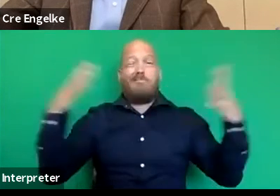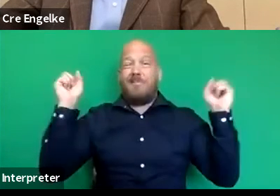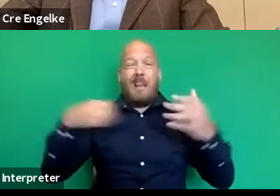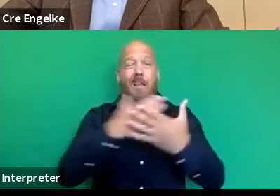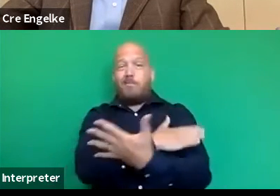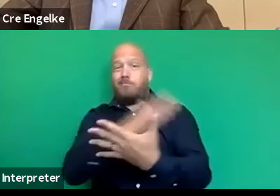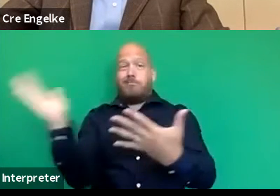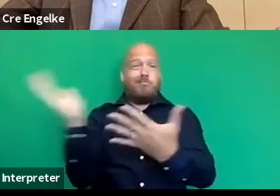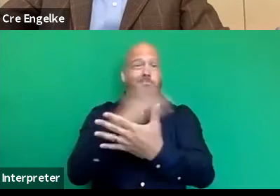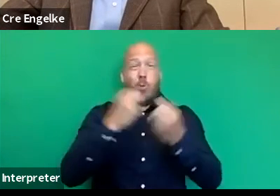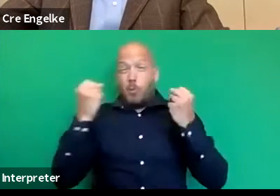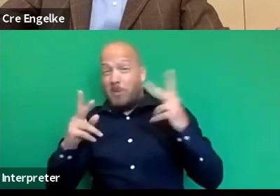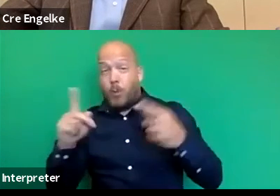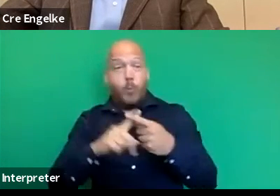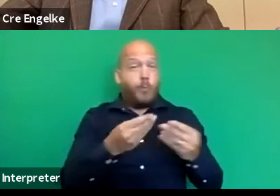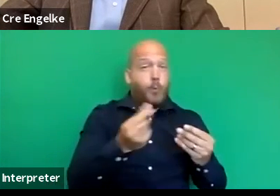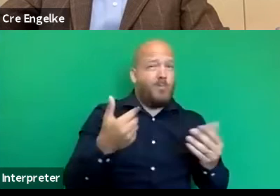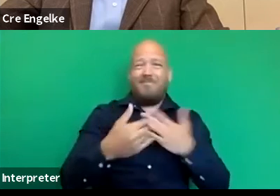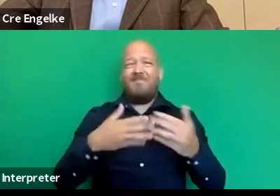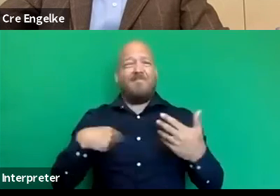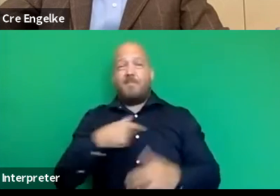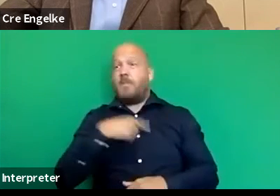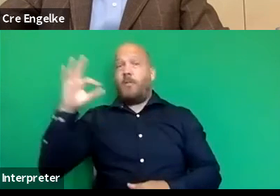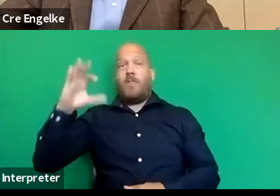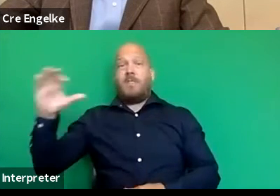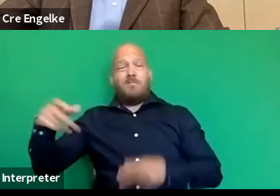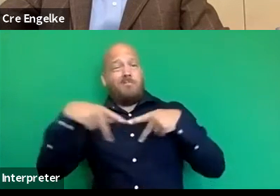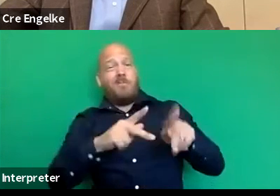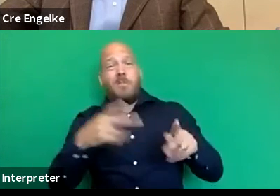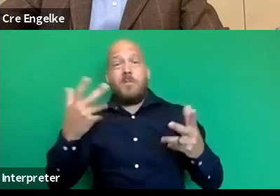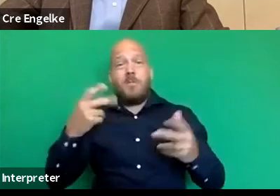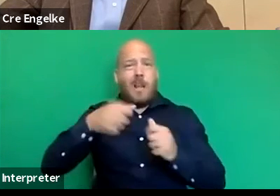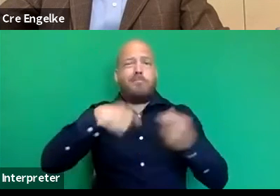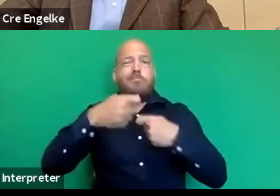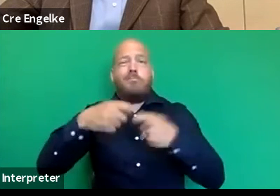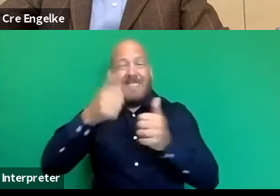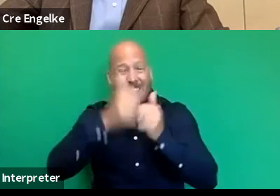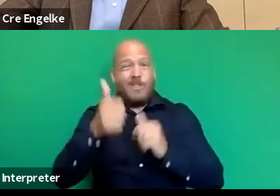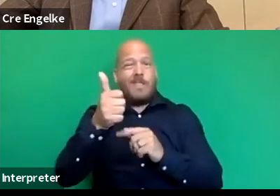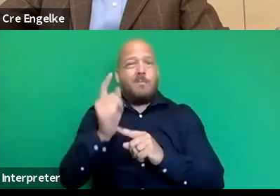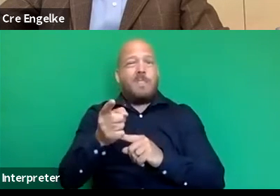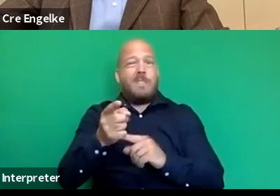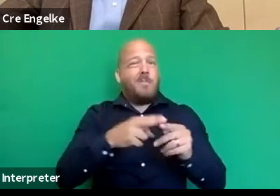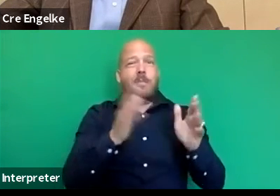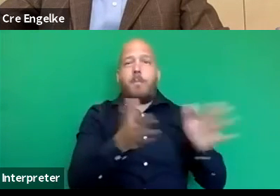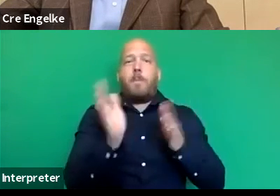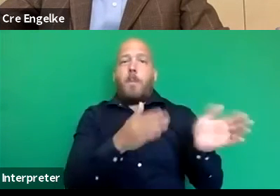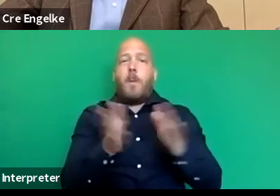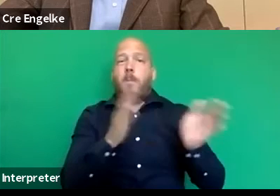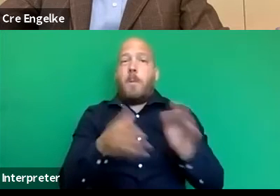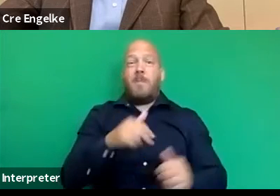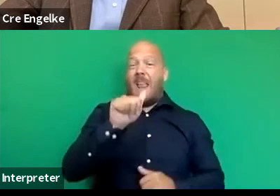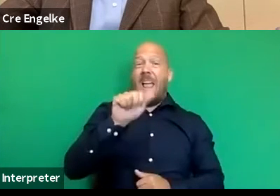out CAs every 10 minutes, an ASR-based call can just continue indefinitely, which is actually